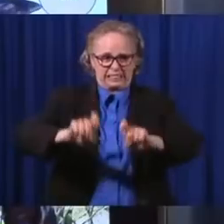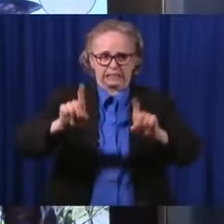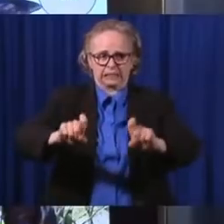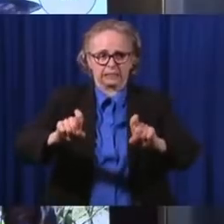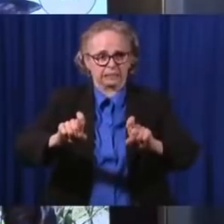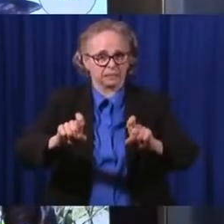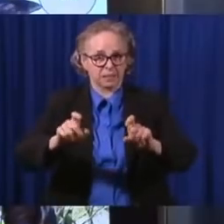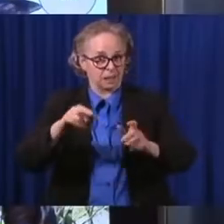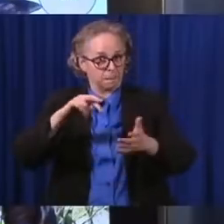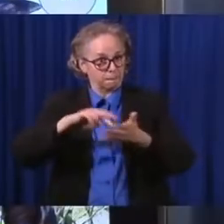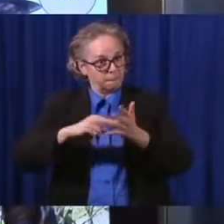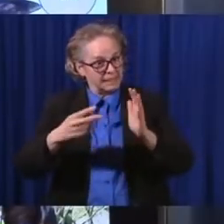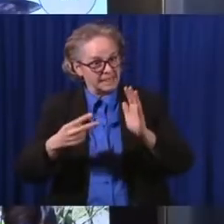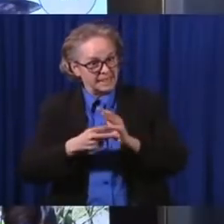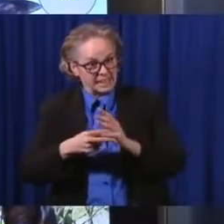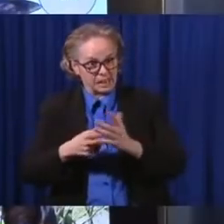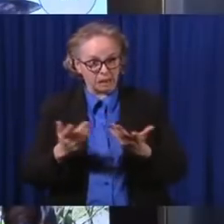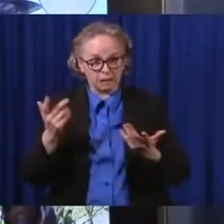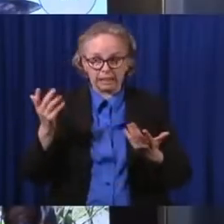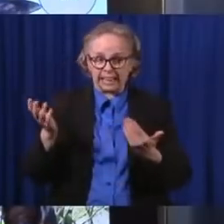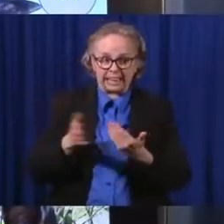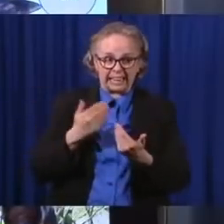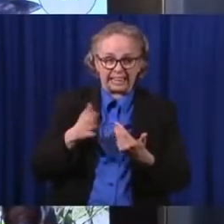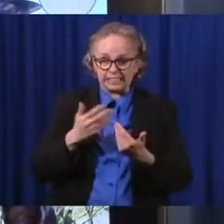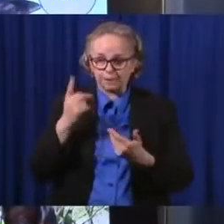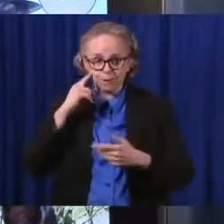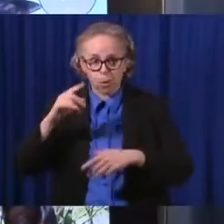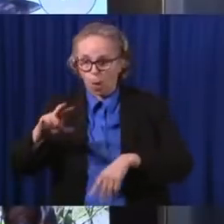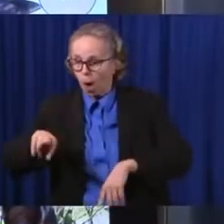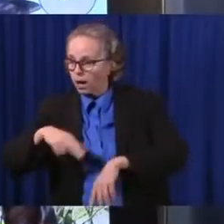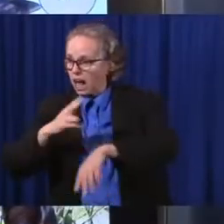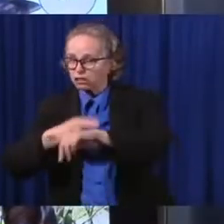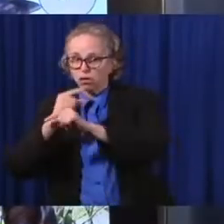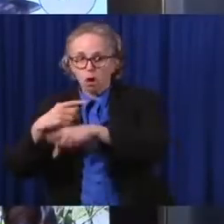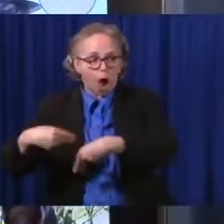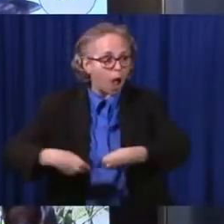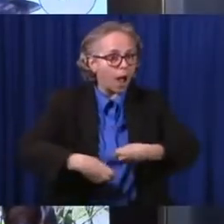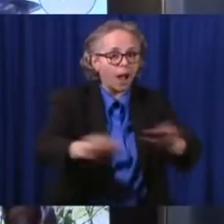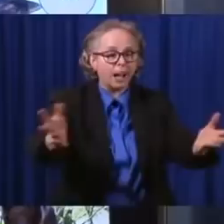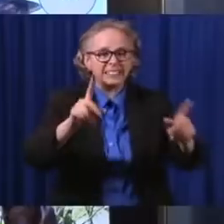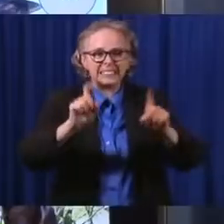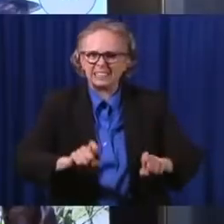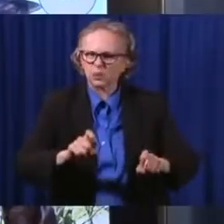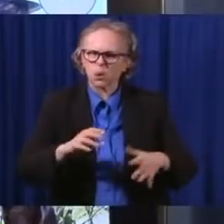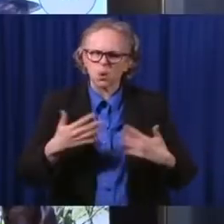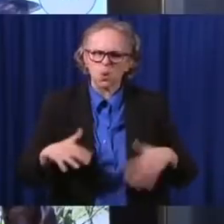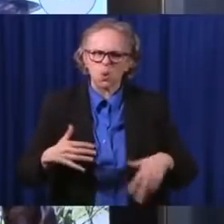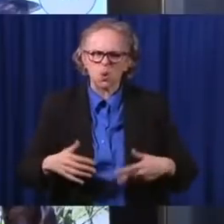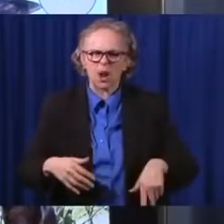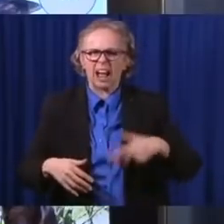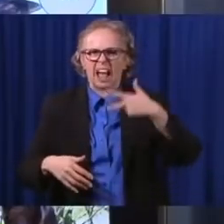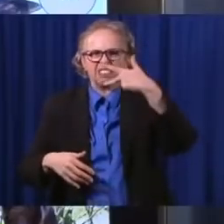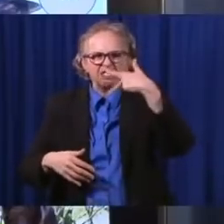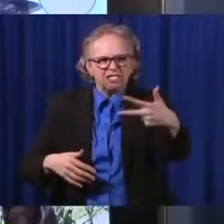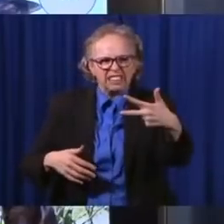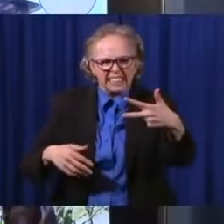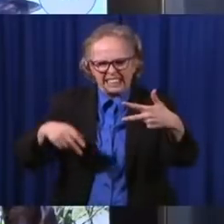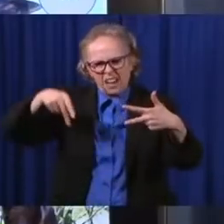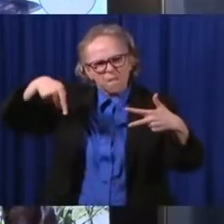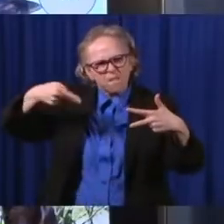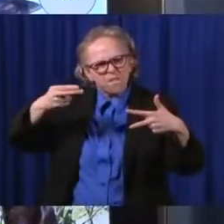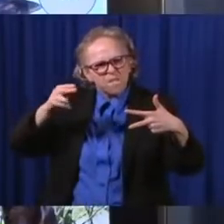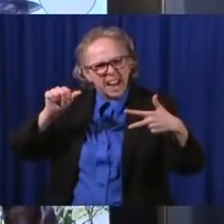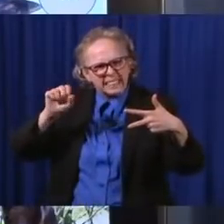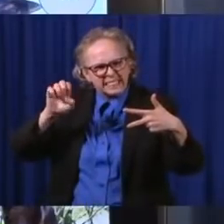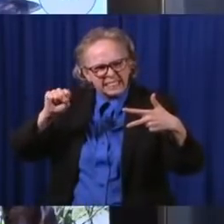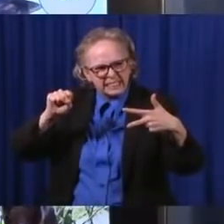It's not just the National Guard that's doing this. It's really a three-phase thing that we do. The first phase is when the experts come